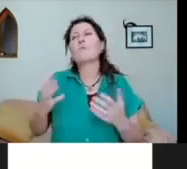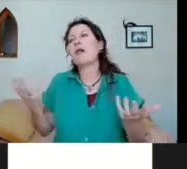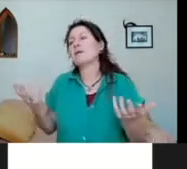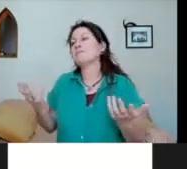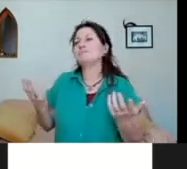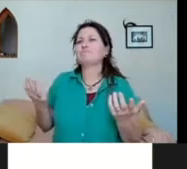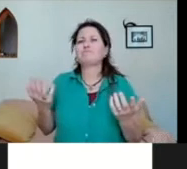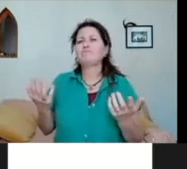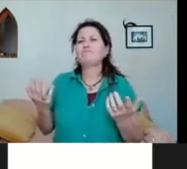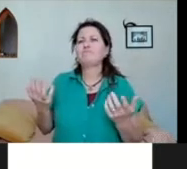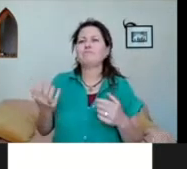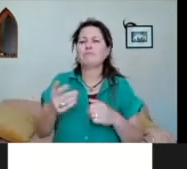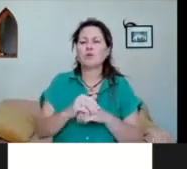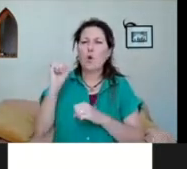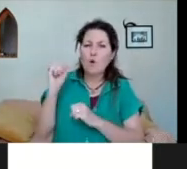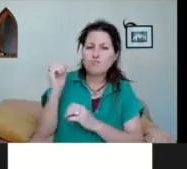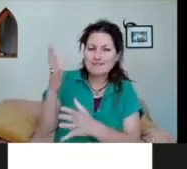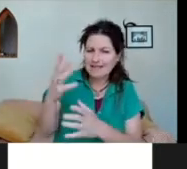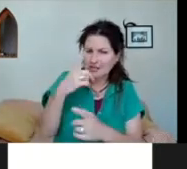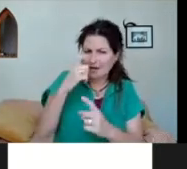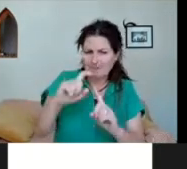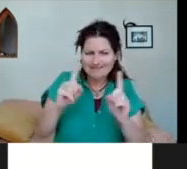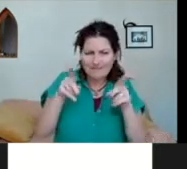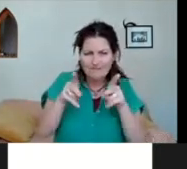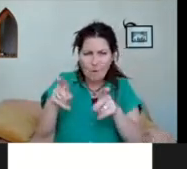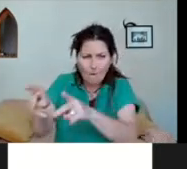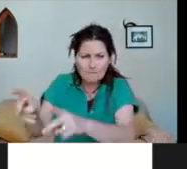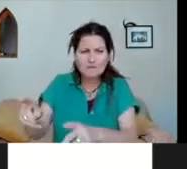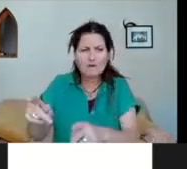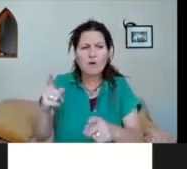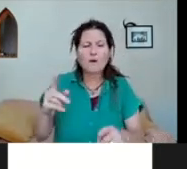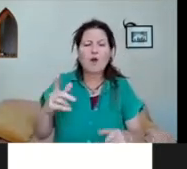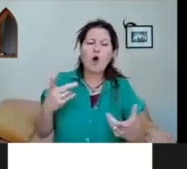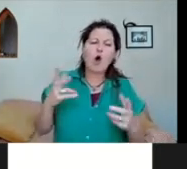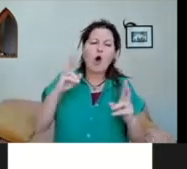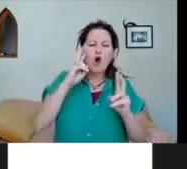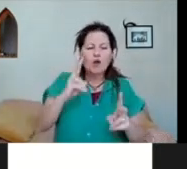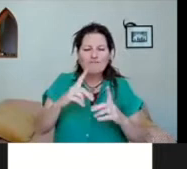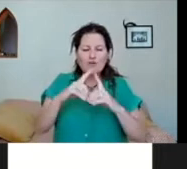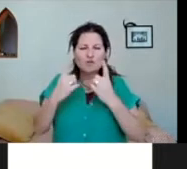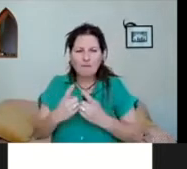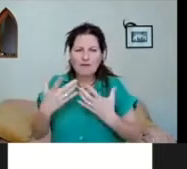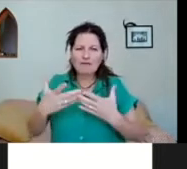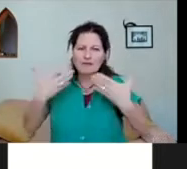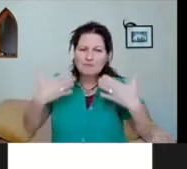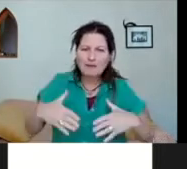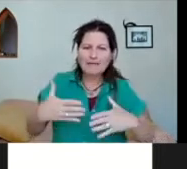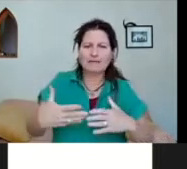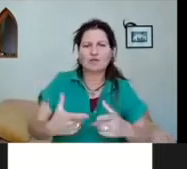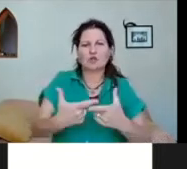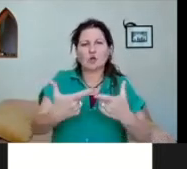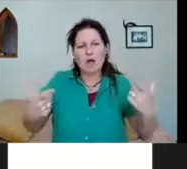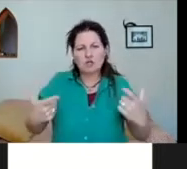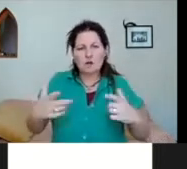for necessarily something, you know, that it's huge and overly prepared or overly packed at this stage, because